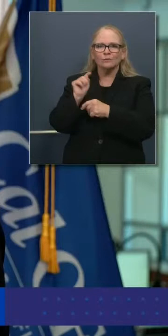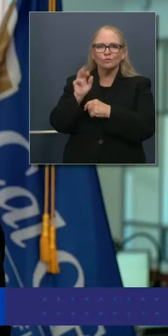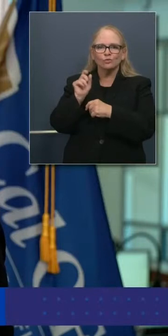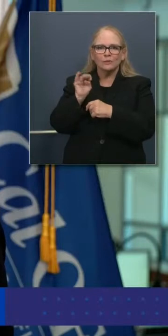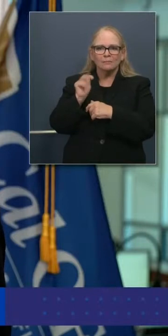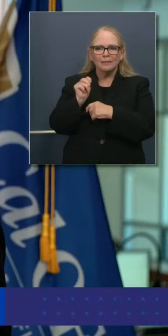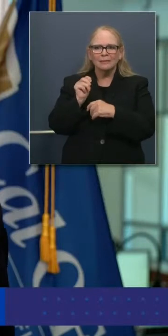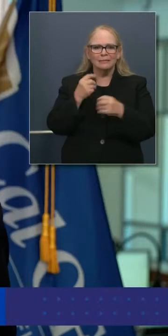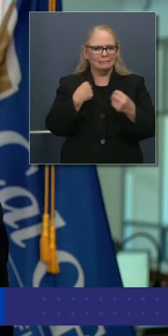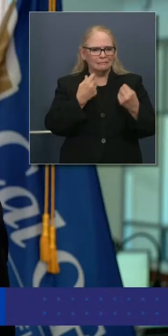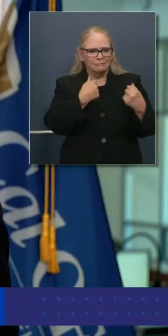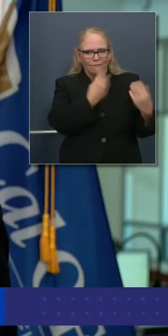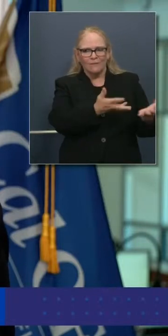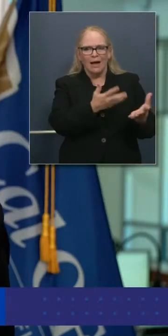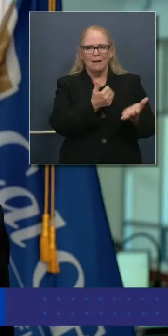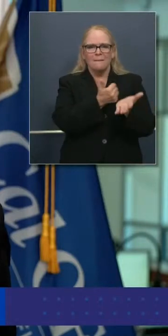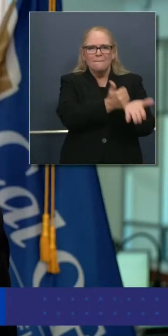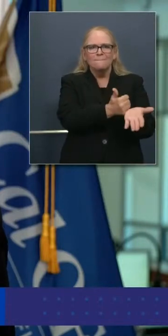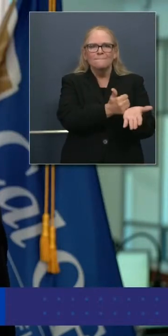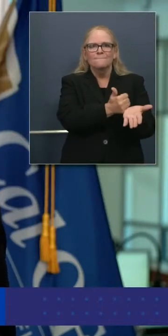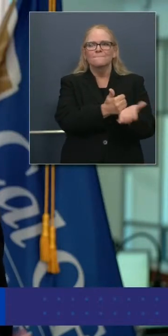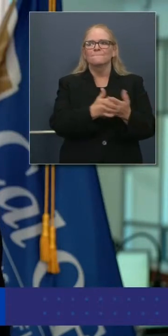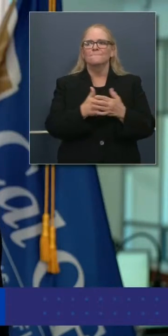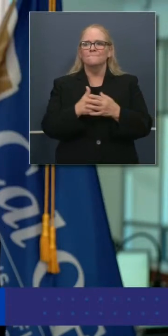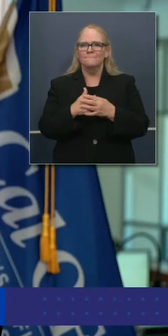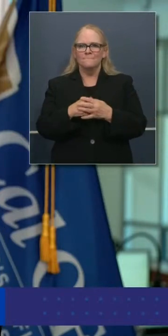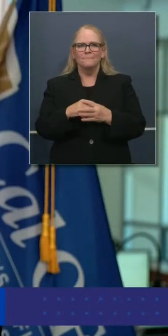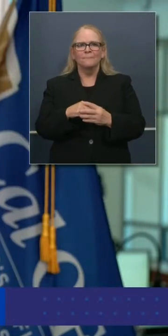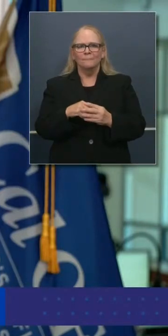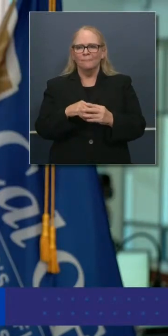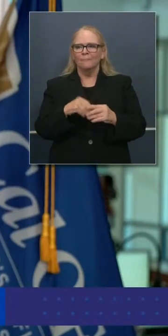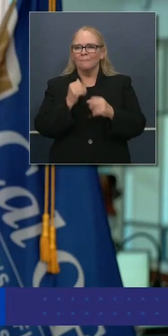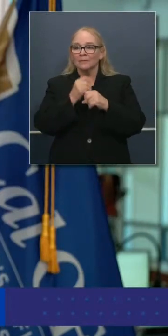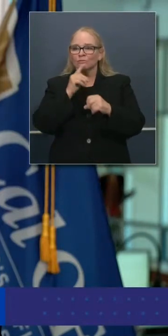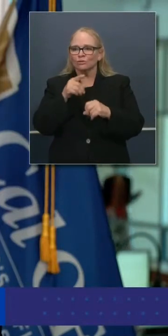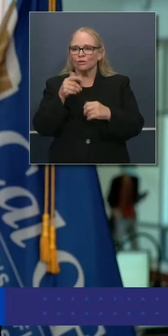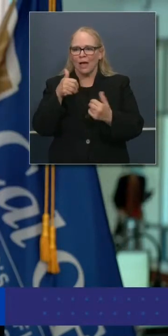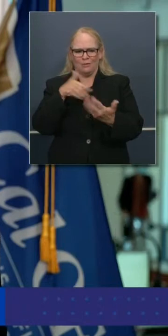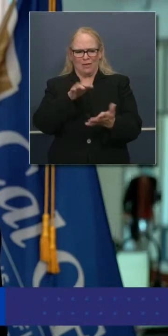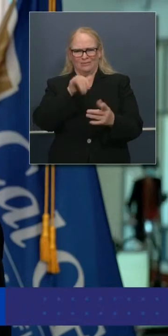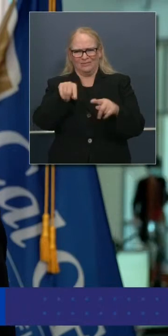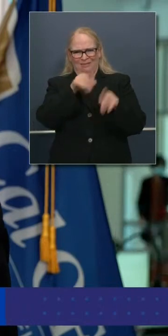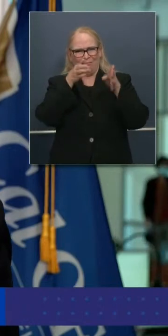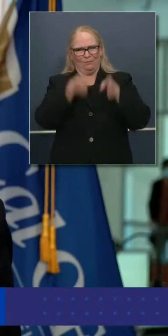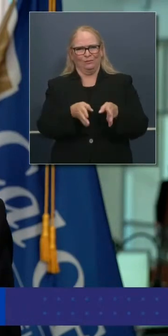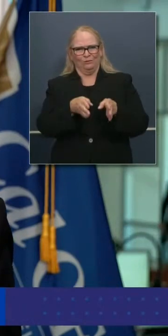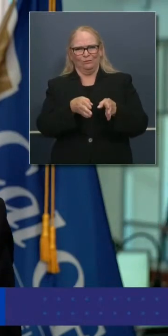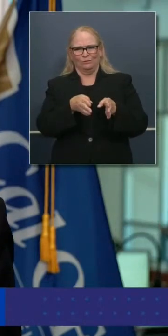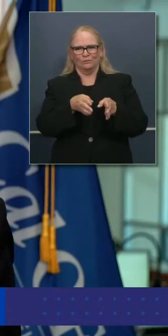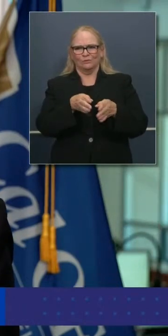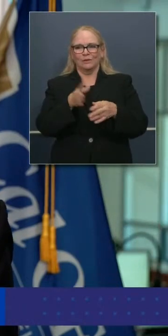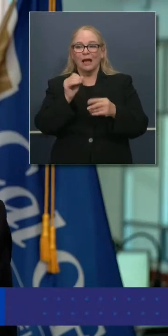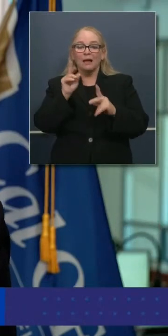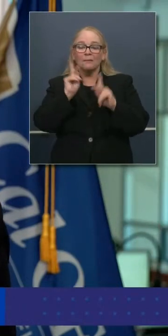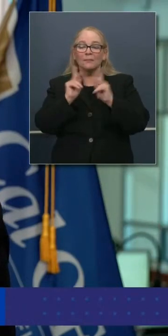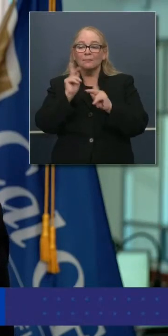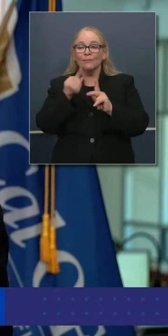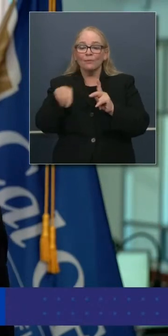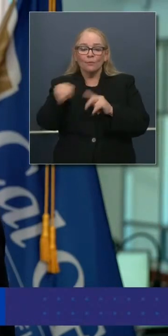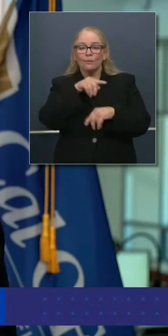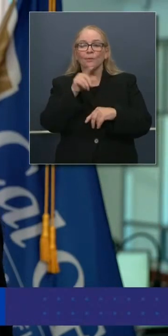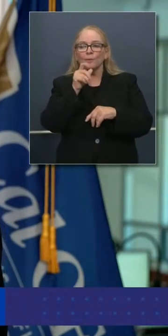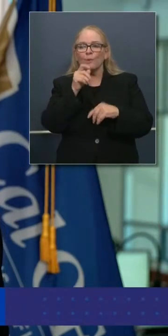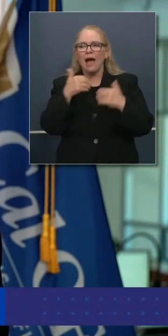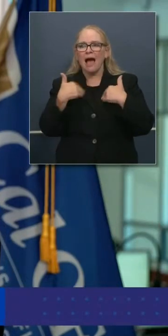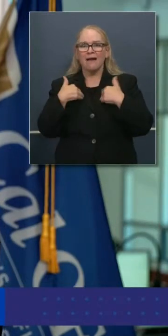clinical team to support that individual's care. We also prioritize those who are close contacts of people who are known to be COVID